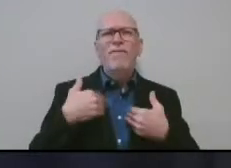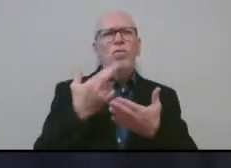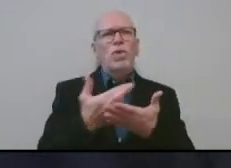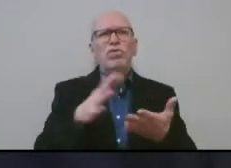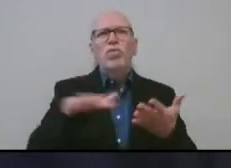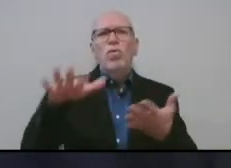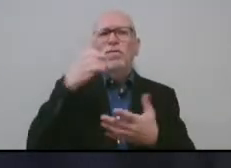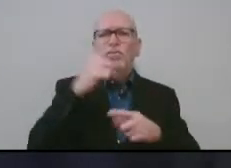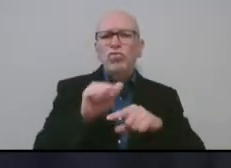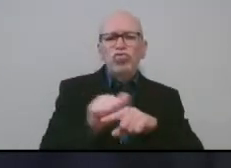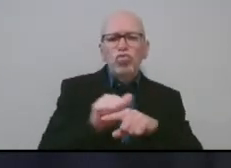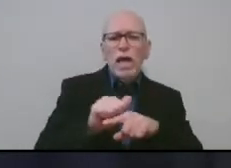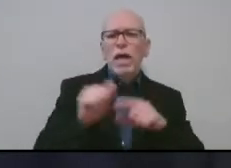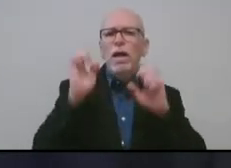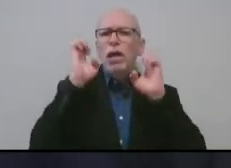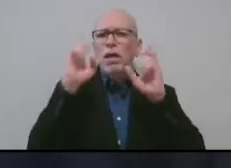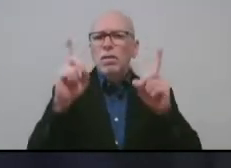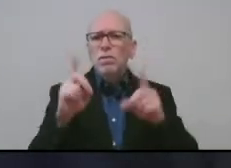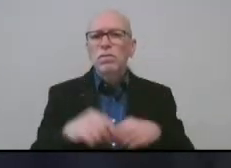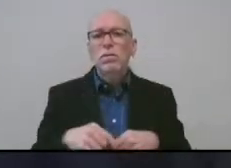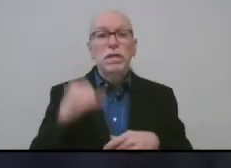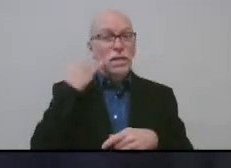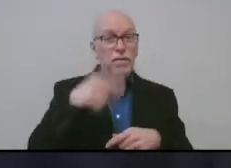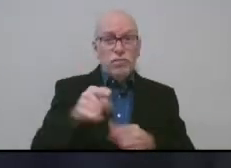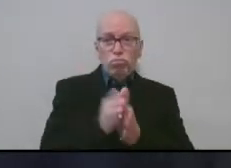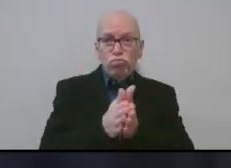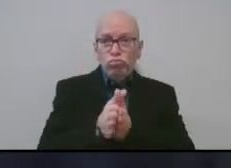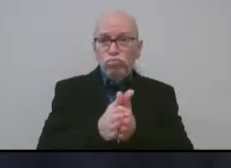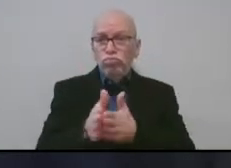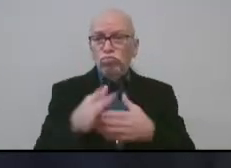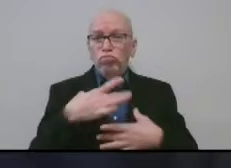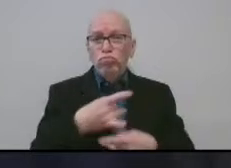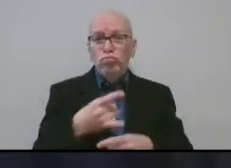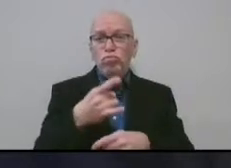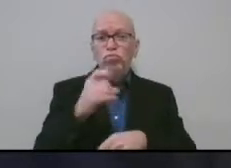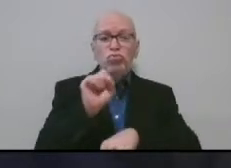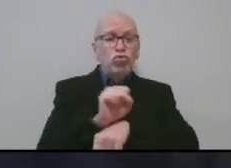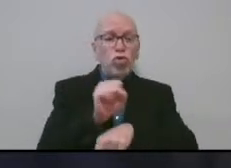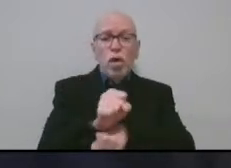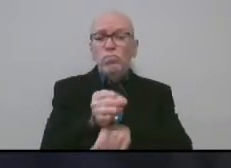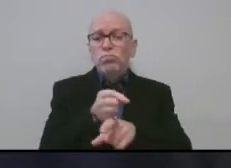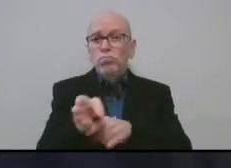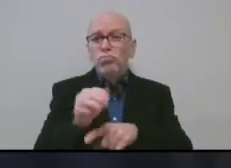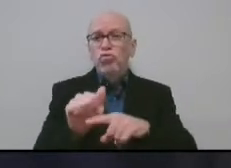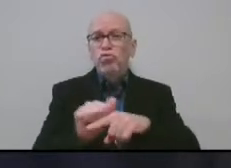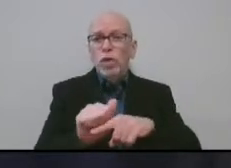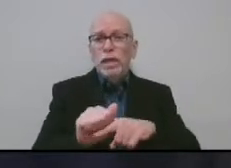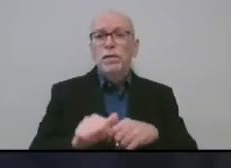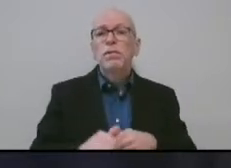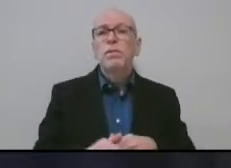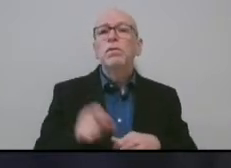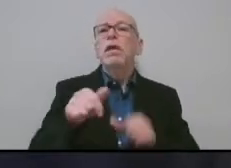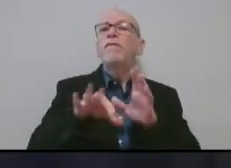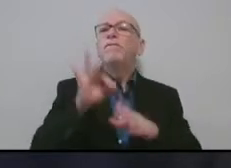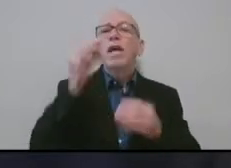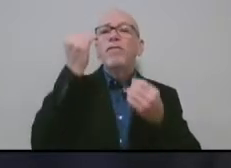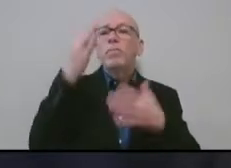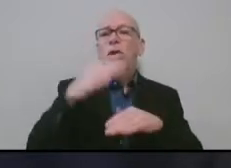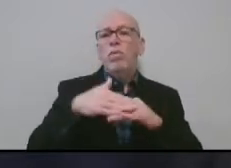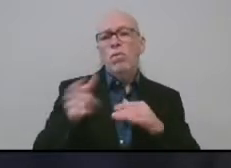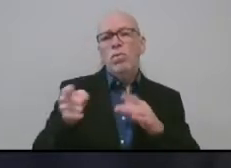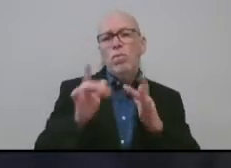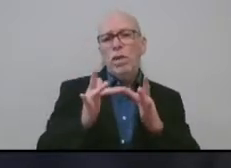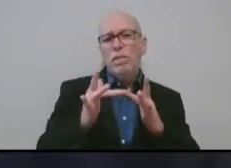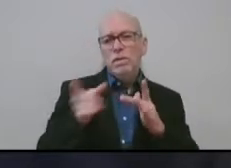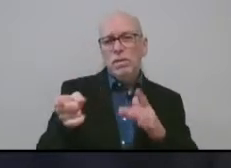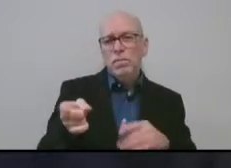education to those Hoosiers who are interested in career and training opportunities. You can find resources at our website.